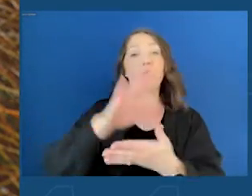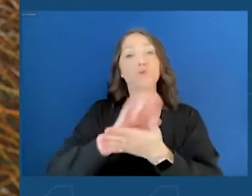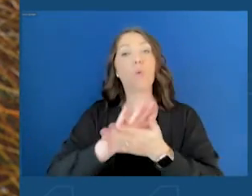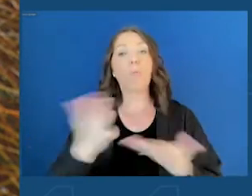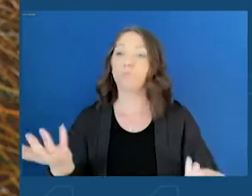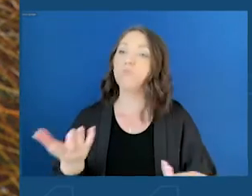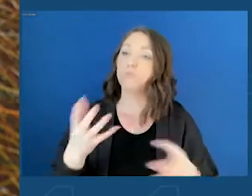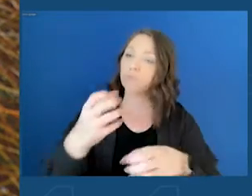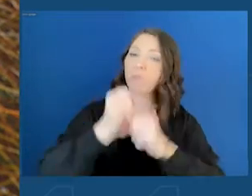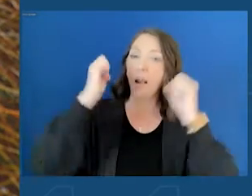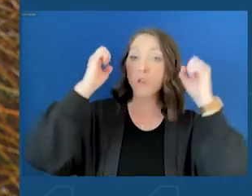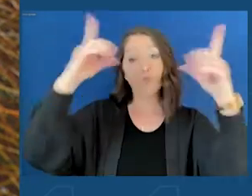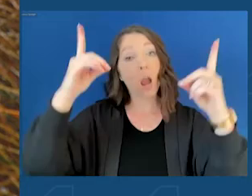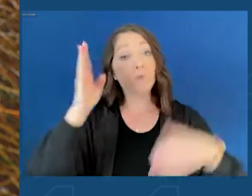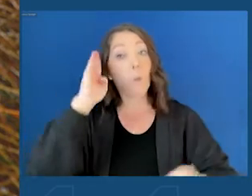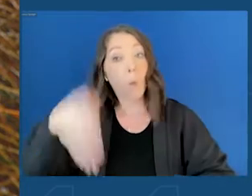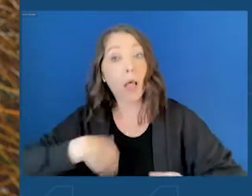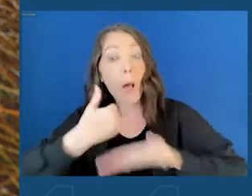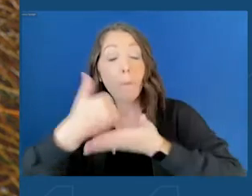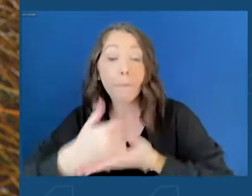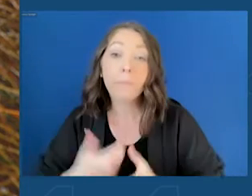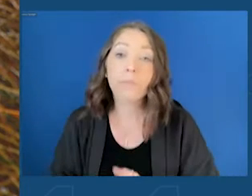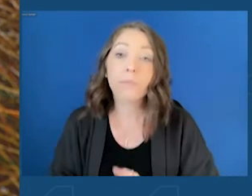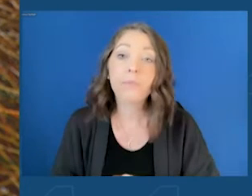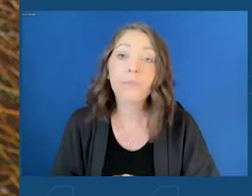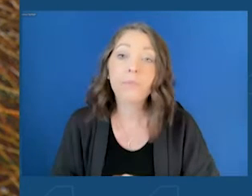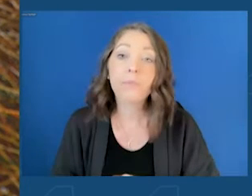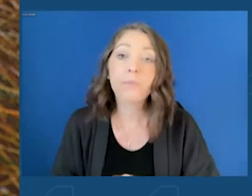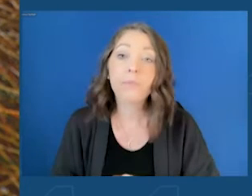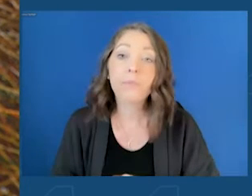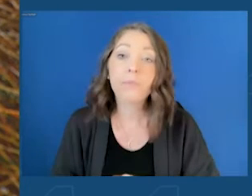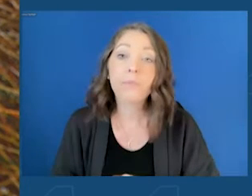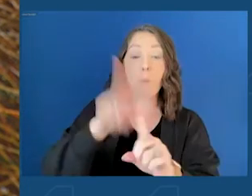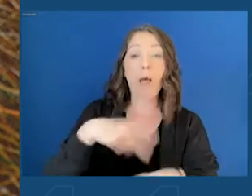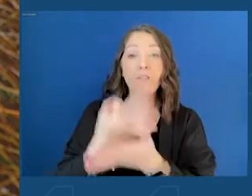education. Maybe that'll help. And you go apply for financial aid, and guess what?